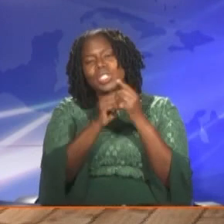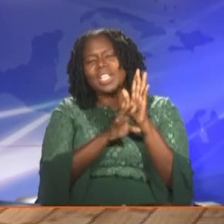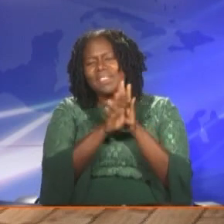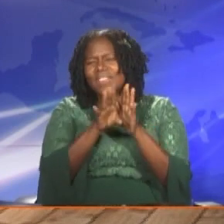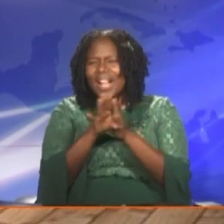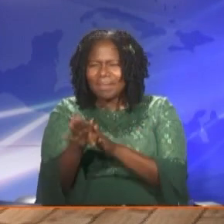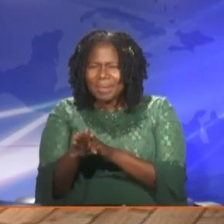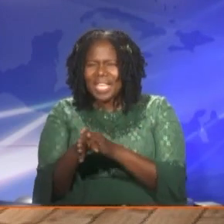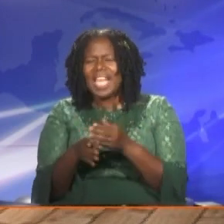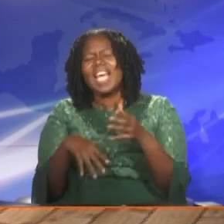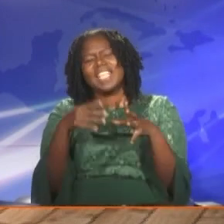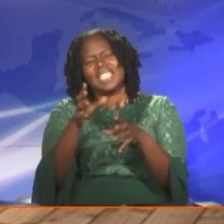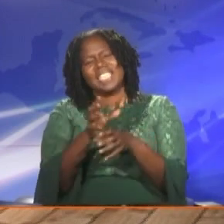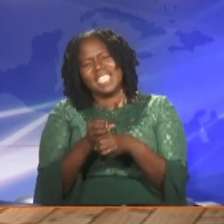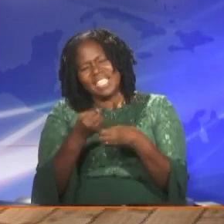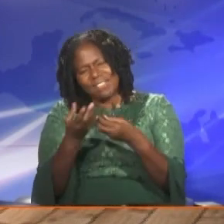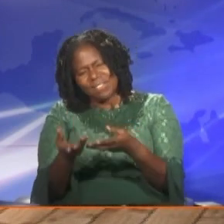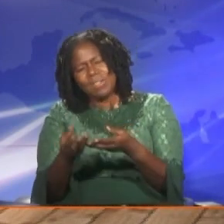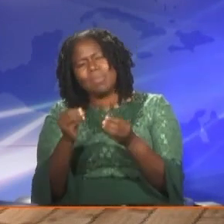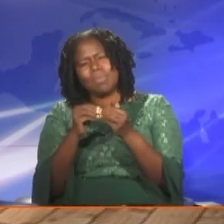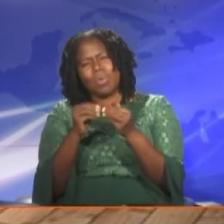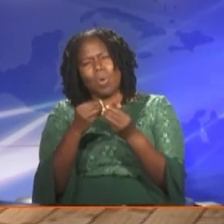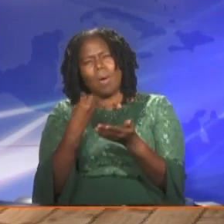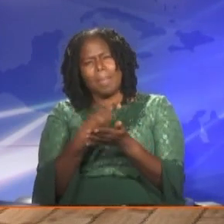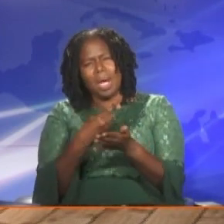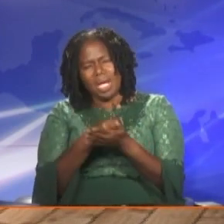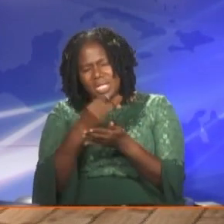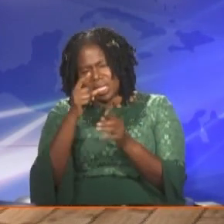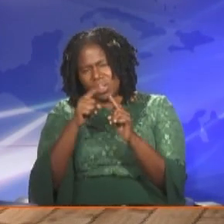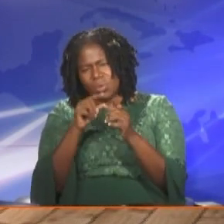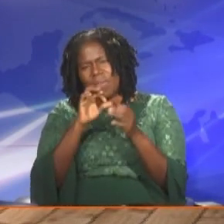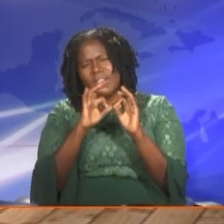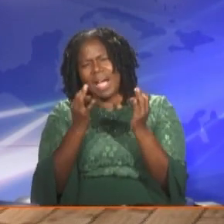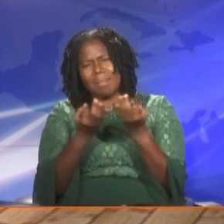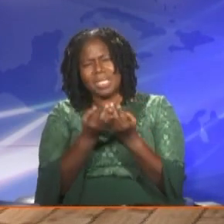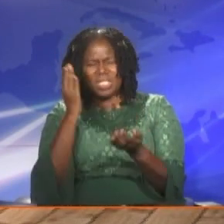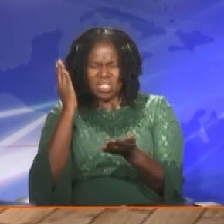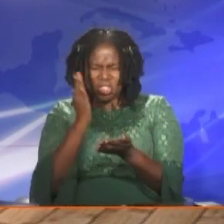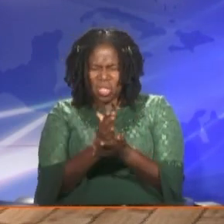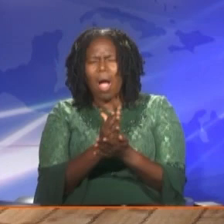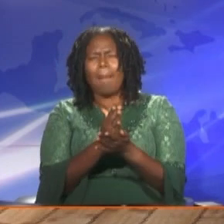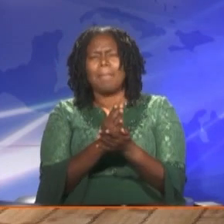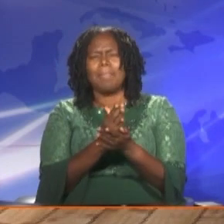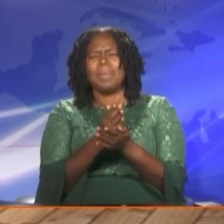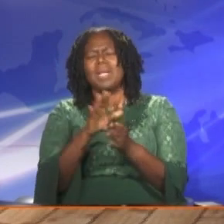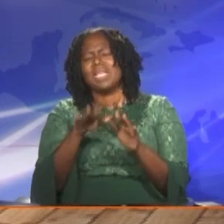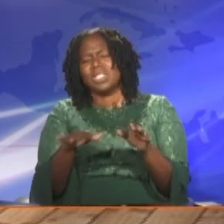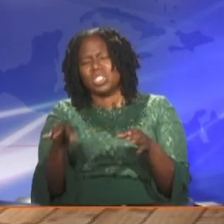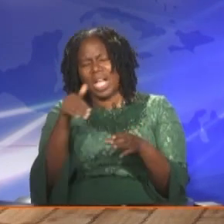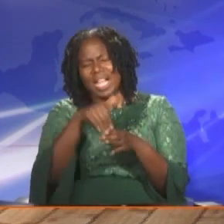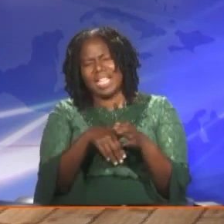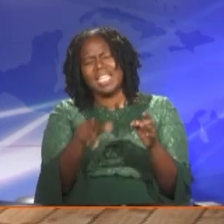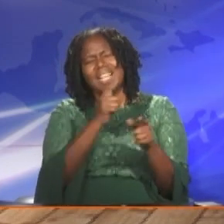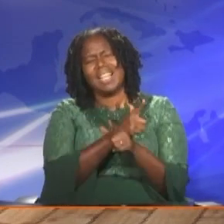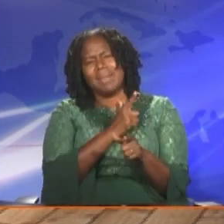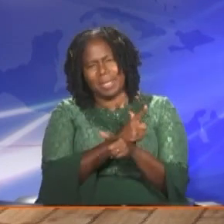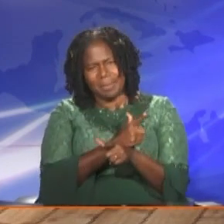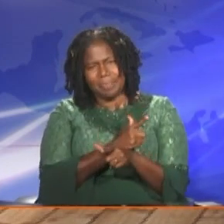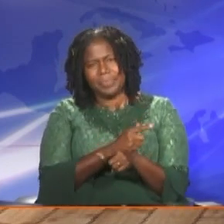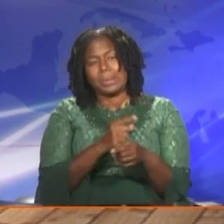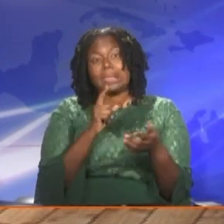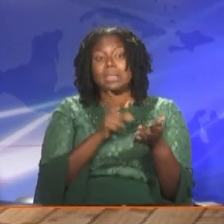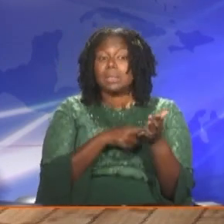avoid engaging them in child labor. There may be, the inspector may find elements of child abuse when they're investigating the